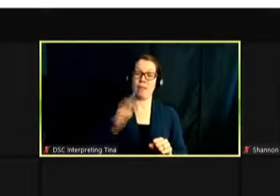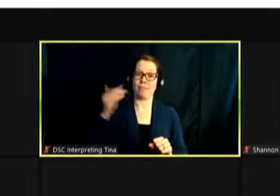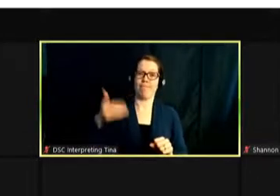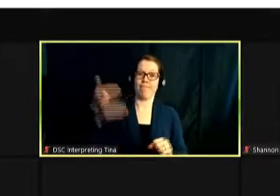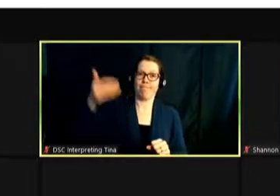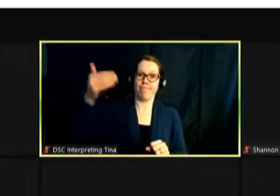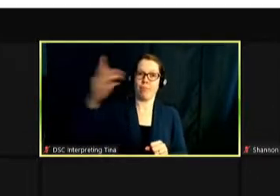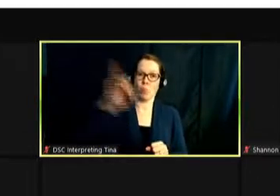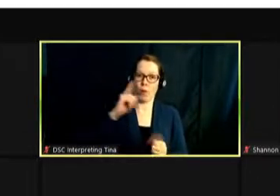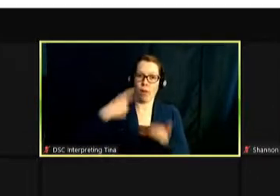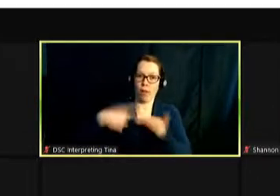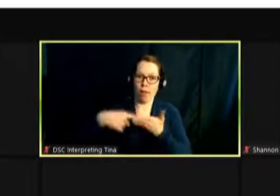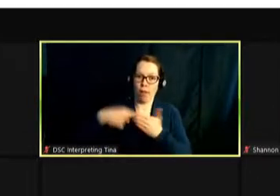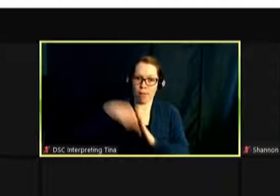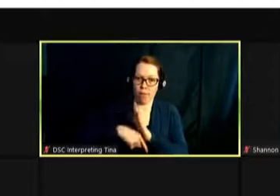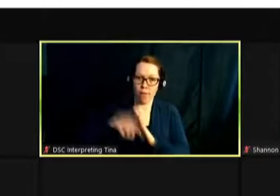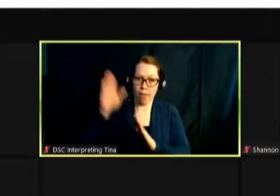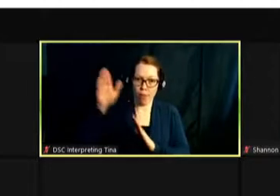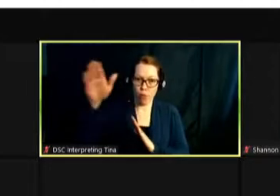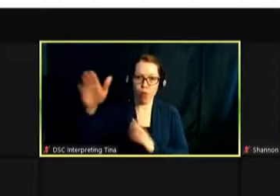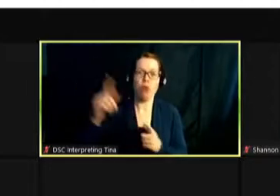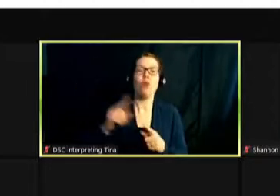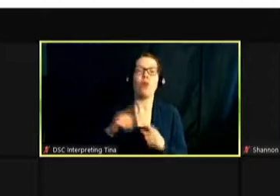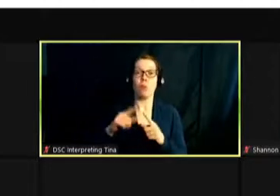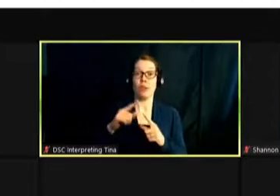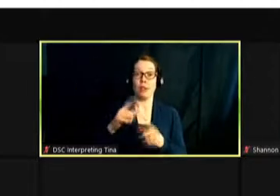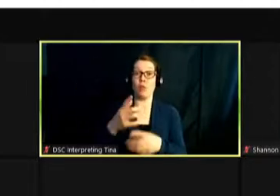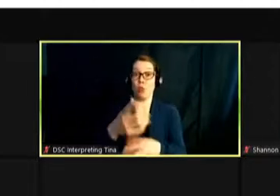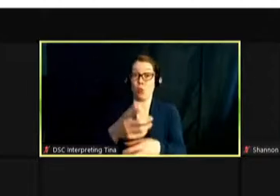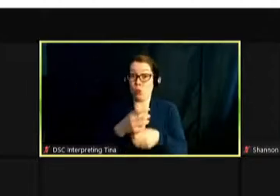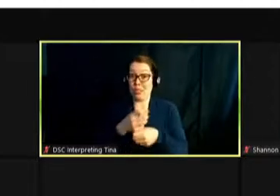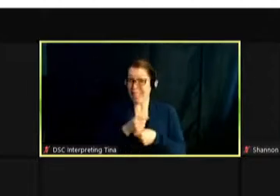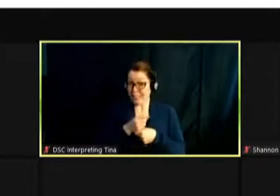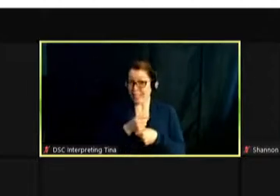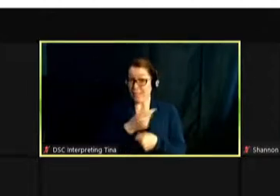more in depth, but once you get your vaccination